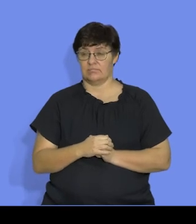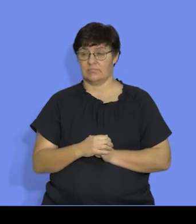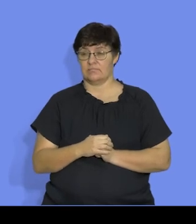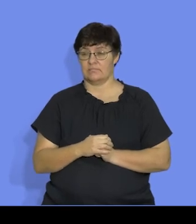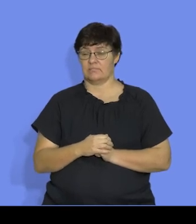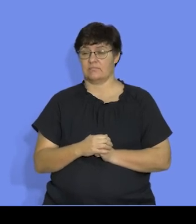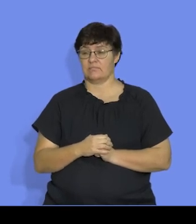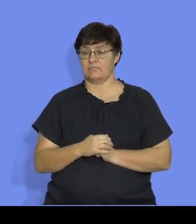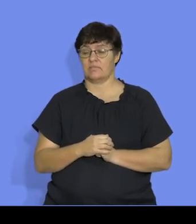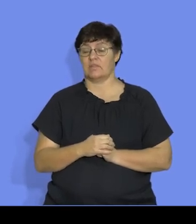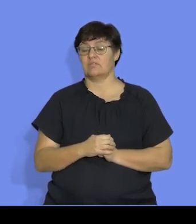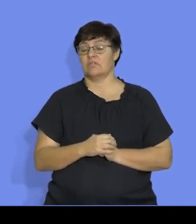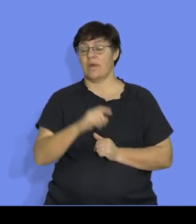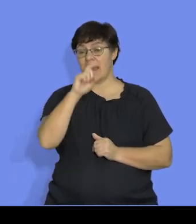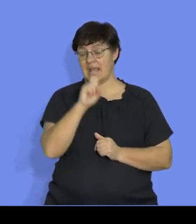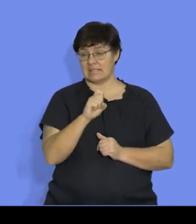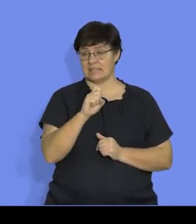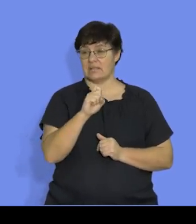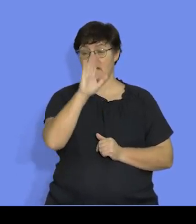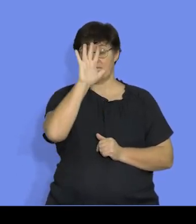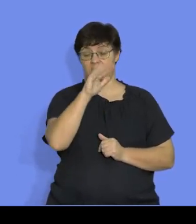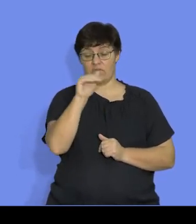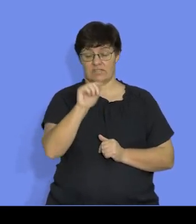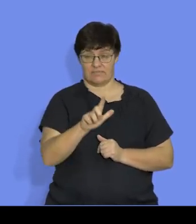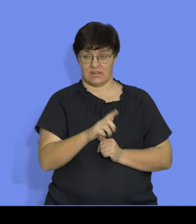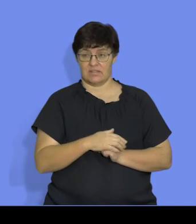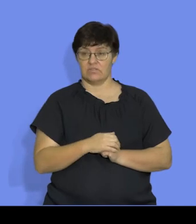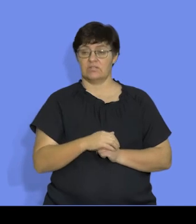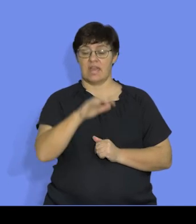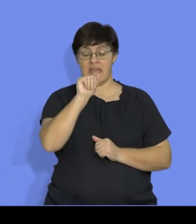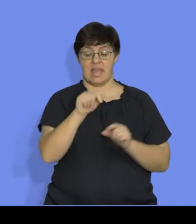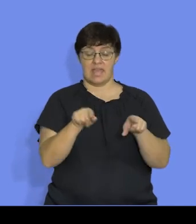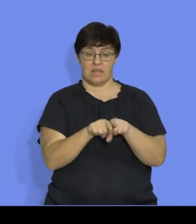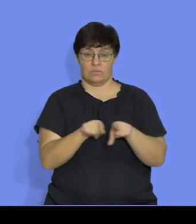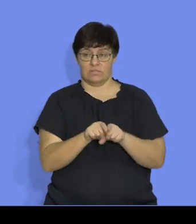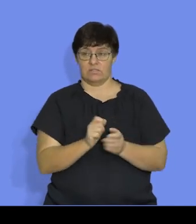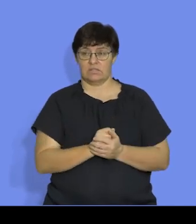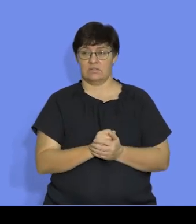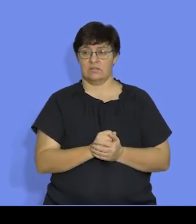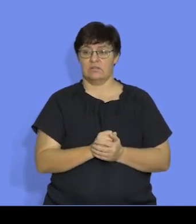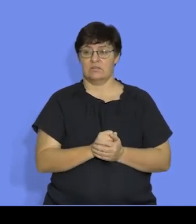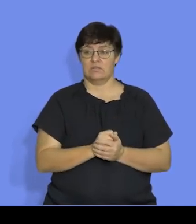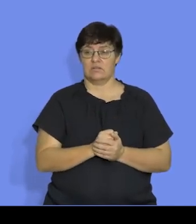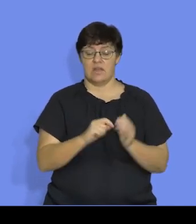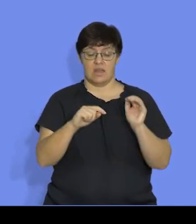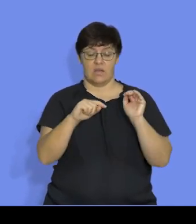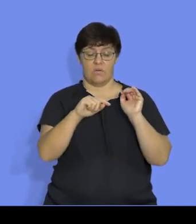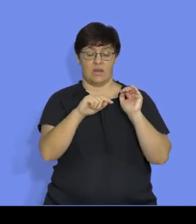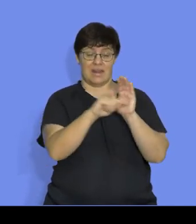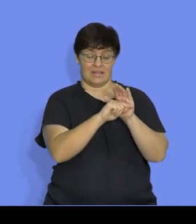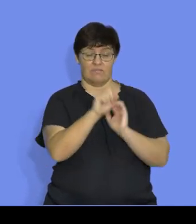So for when x is 5 over 7, I can see that A is equal to negative a